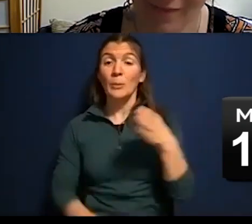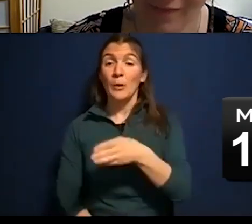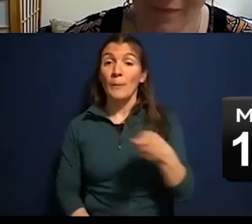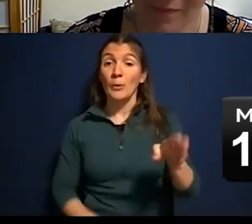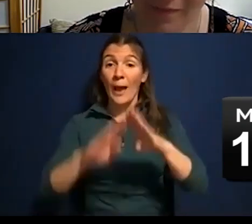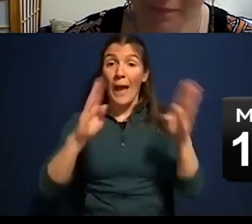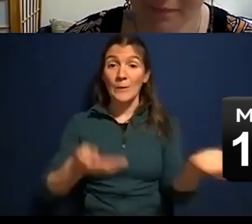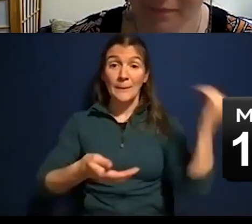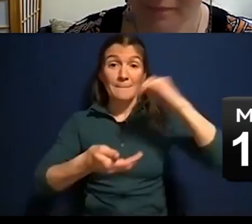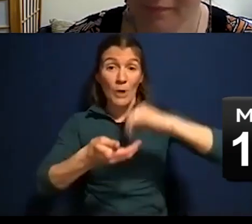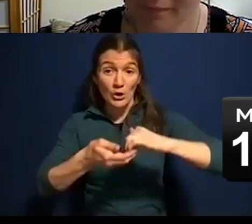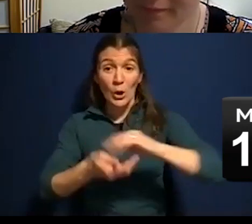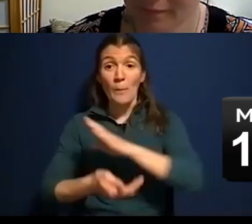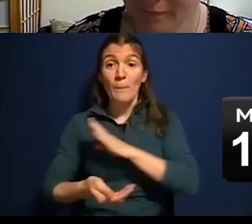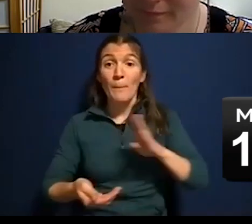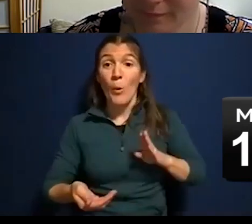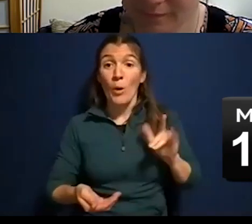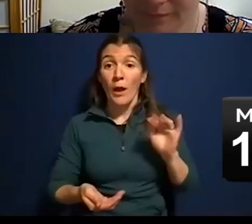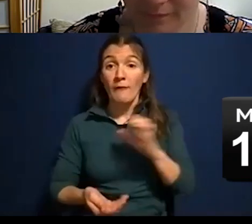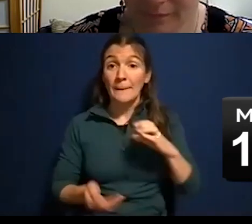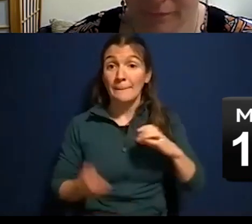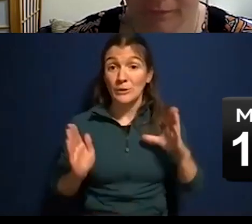Housing Partnerships Board of Commissioners,